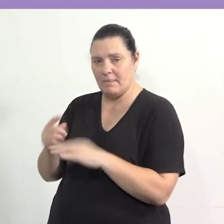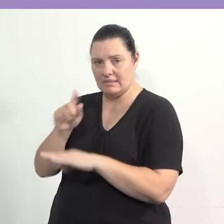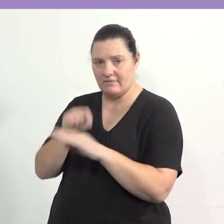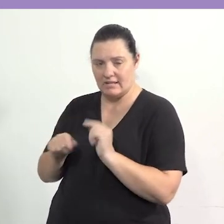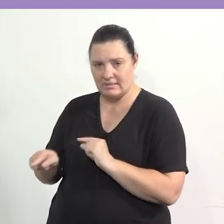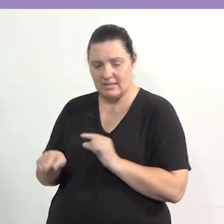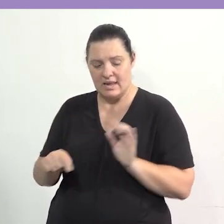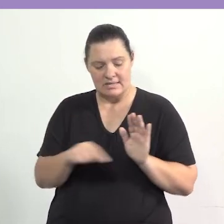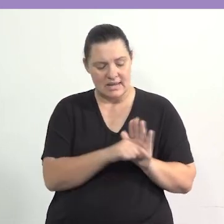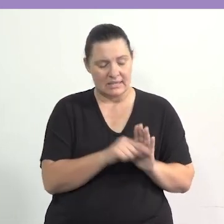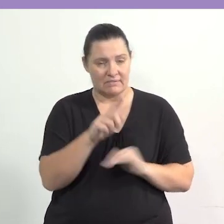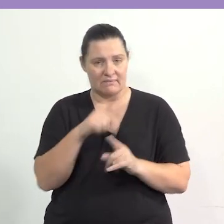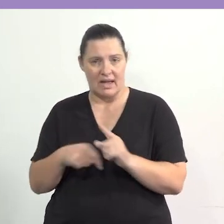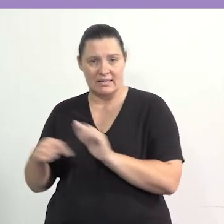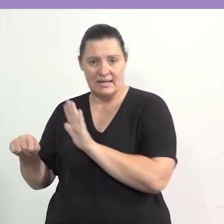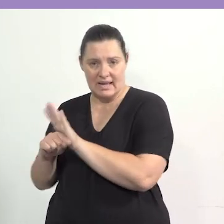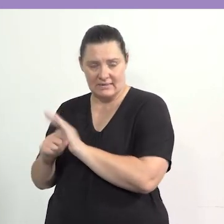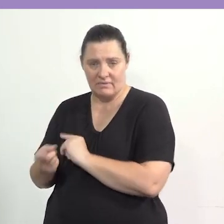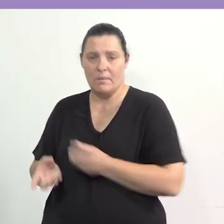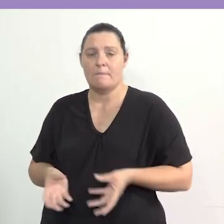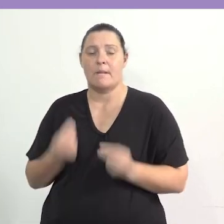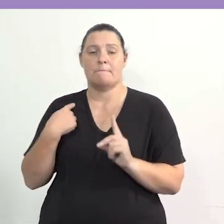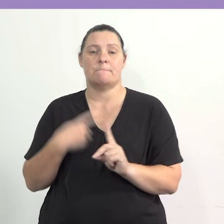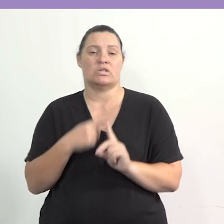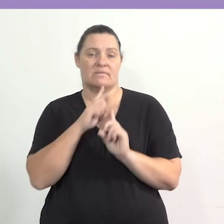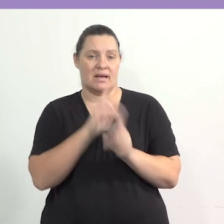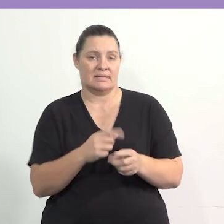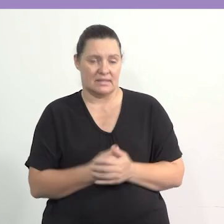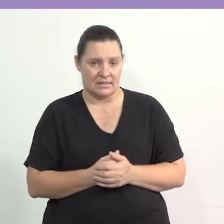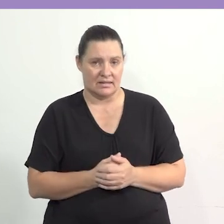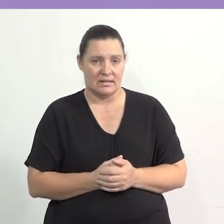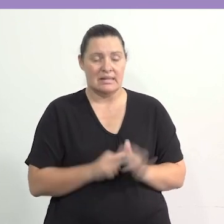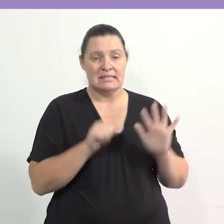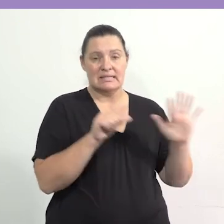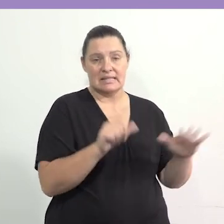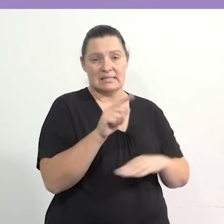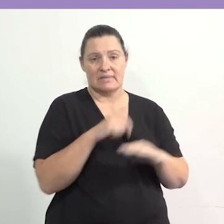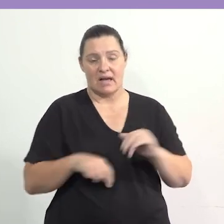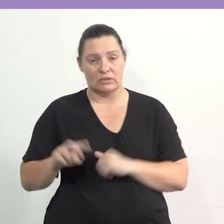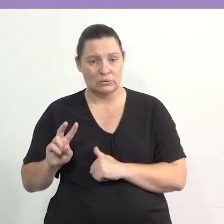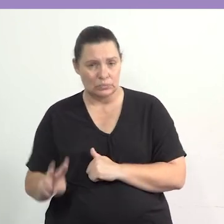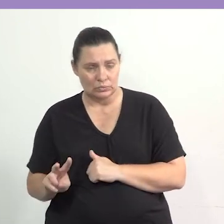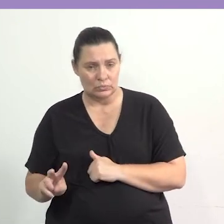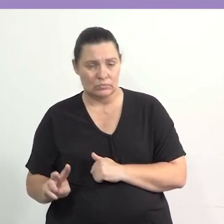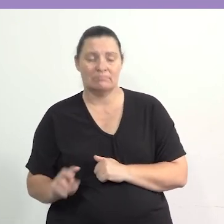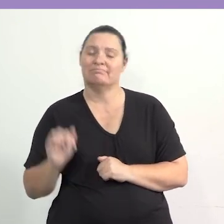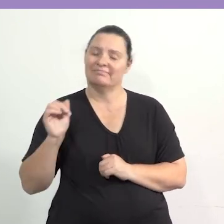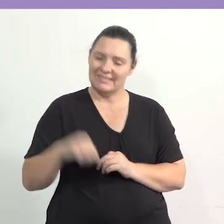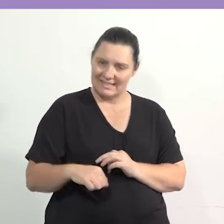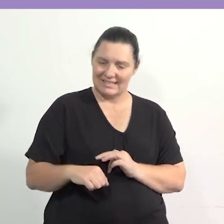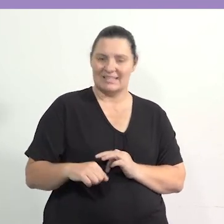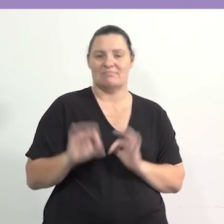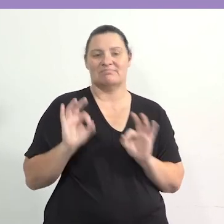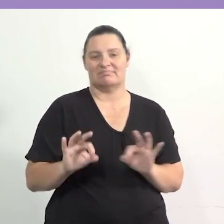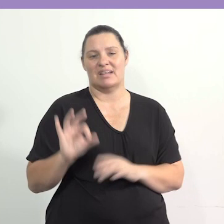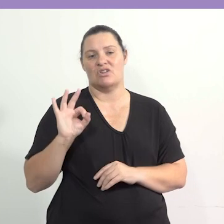So negative with a negative will give us a positive answer. And what is 6 divided by 2? Yes, you